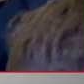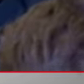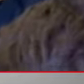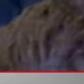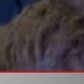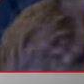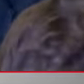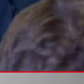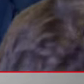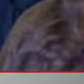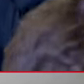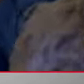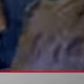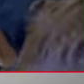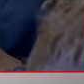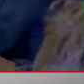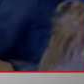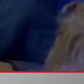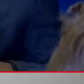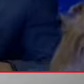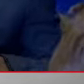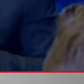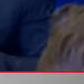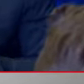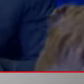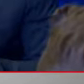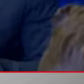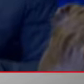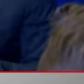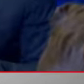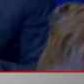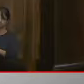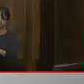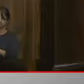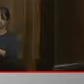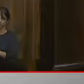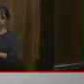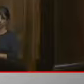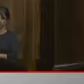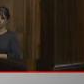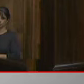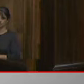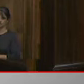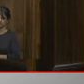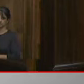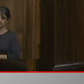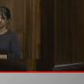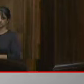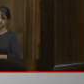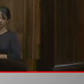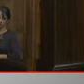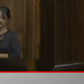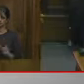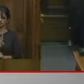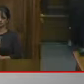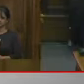functions, even sitting with a no motion of no confidence from her own party in a member not in good standing. Because if you